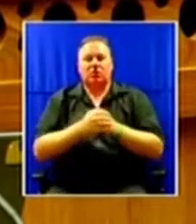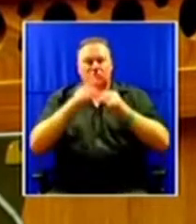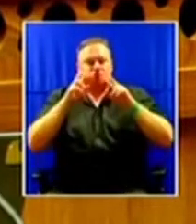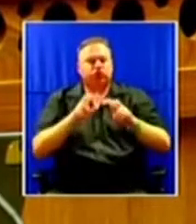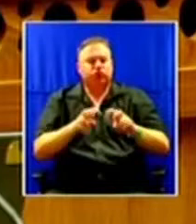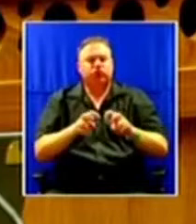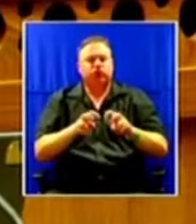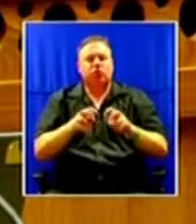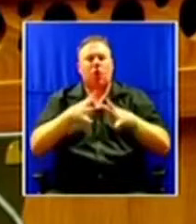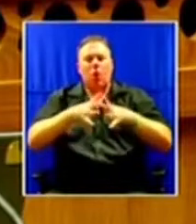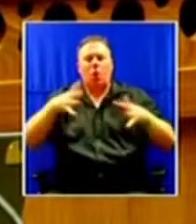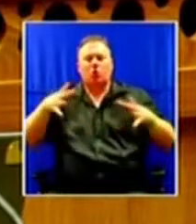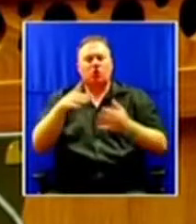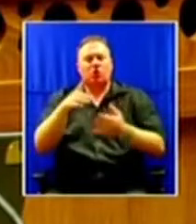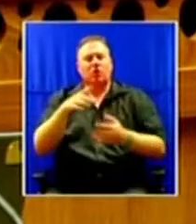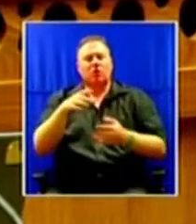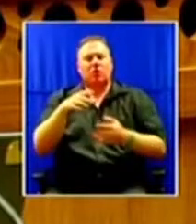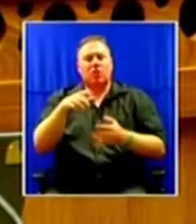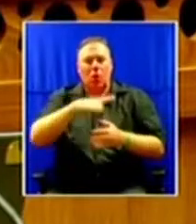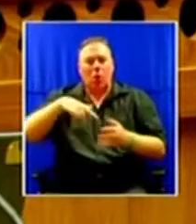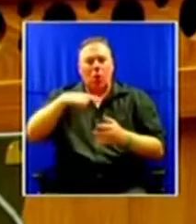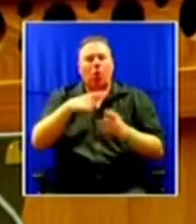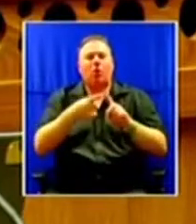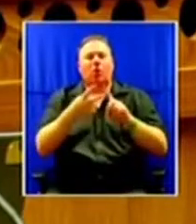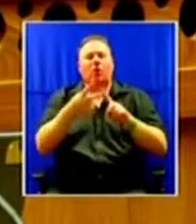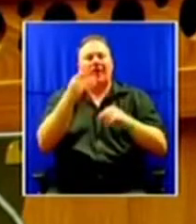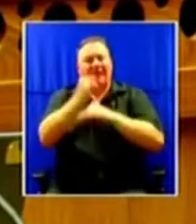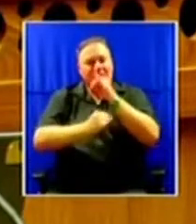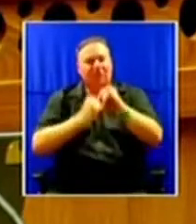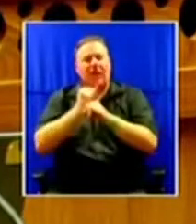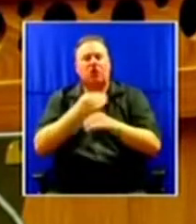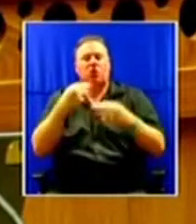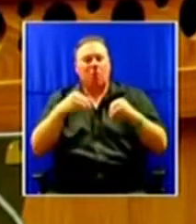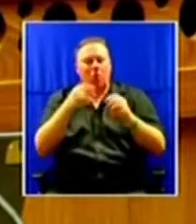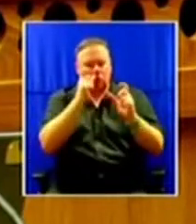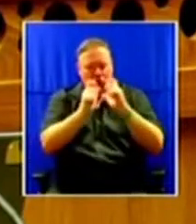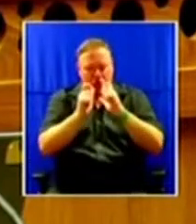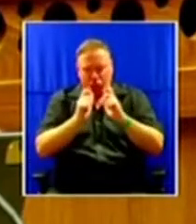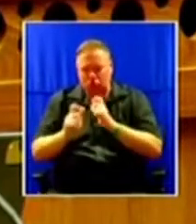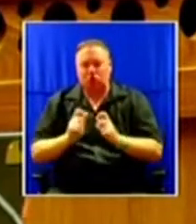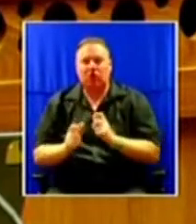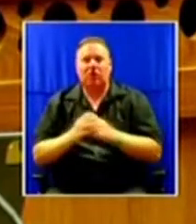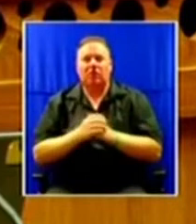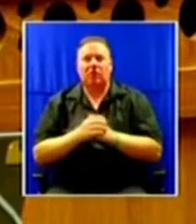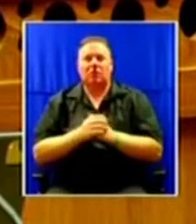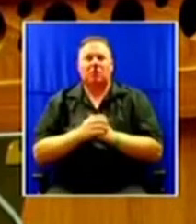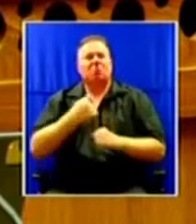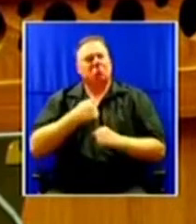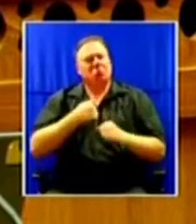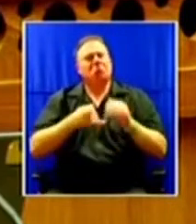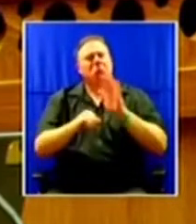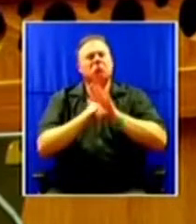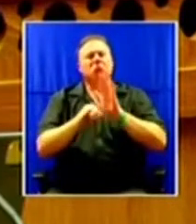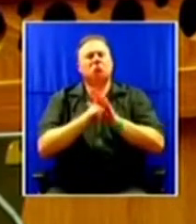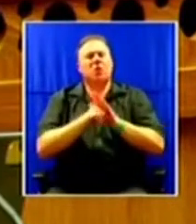markets. I've been very impressed with the work that these two departments have been